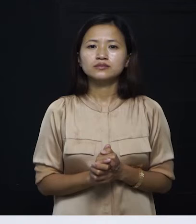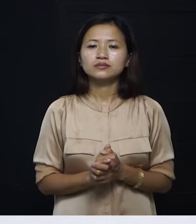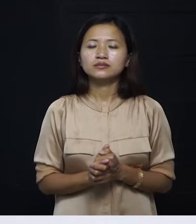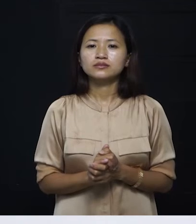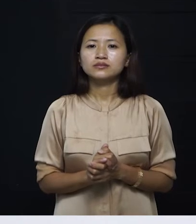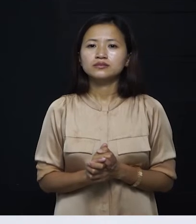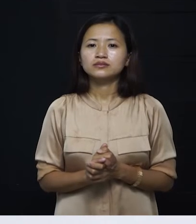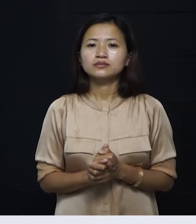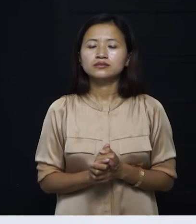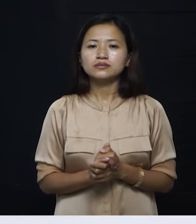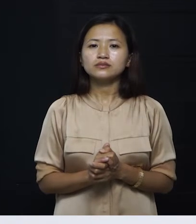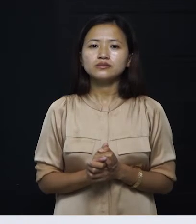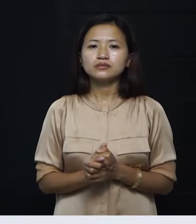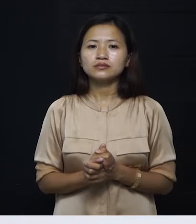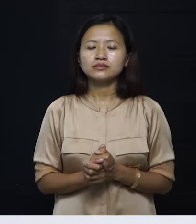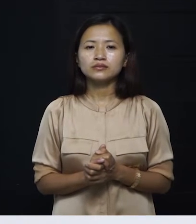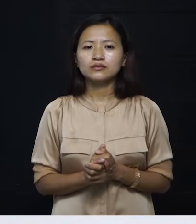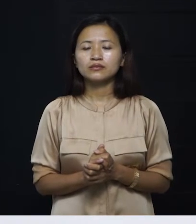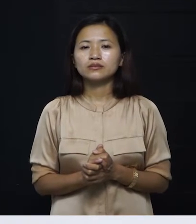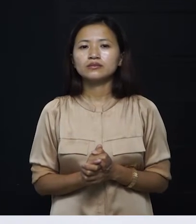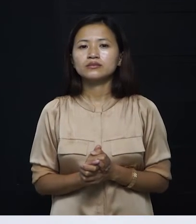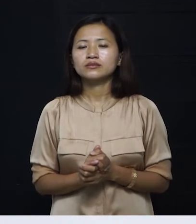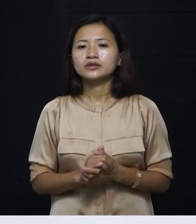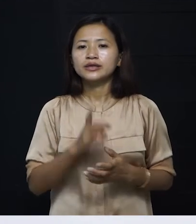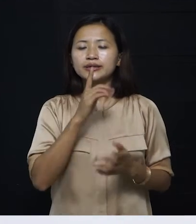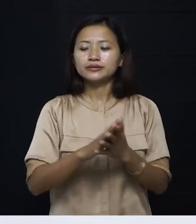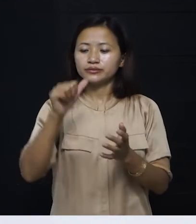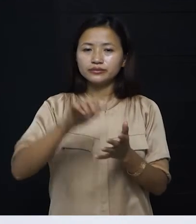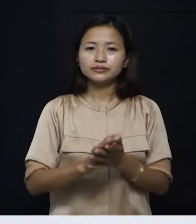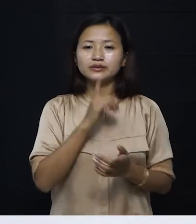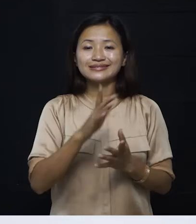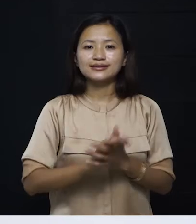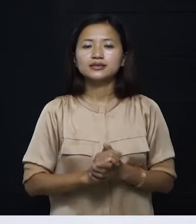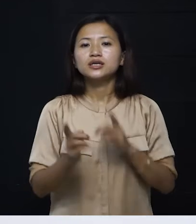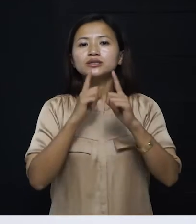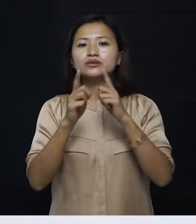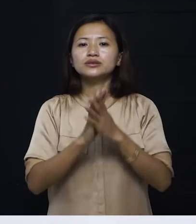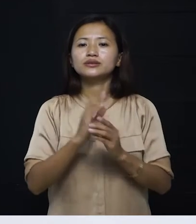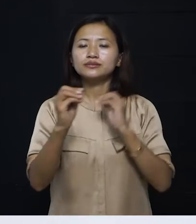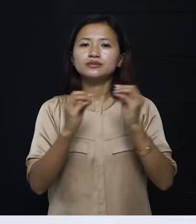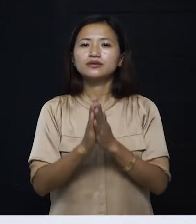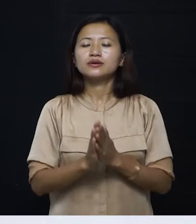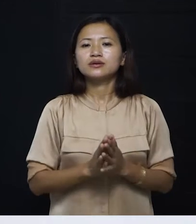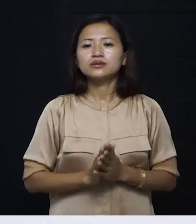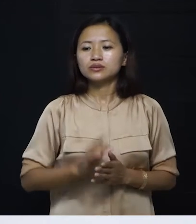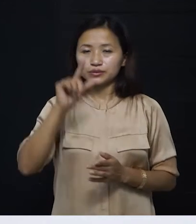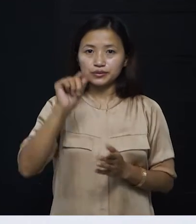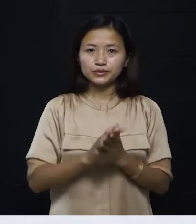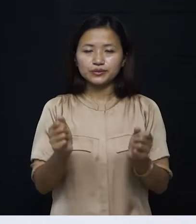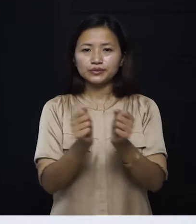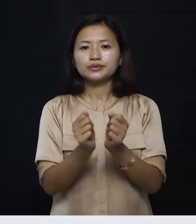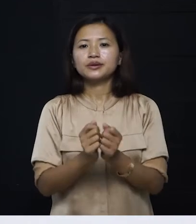talking about you trying to take credit from anyone or such. Okay, here we are talking about, when we say credit, here this is to do